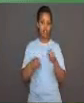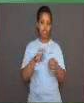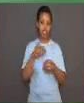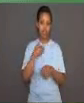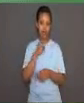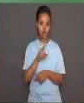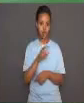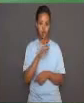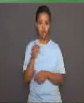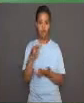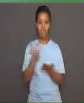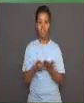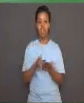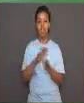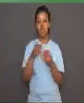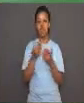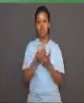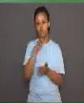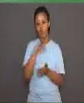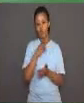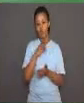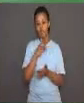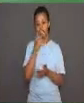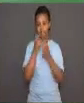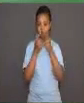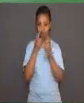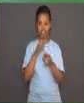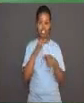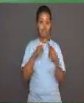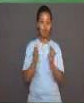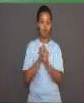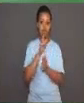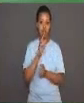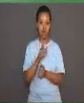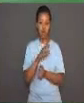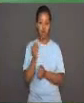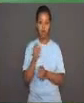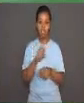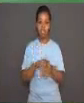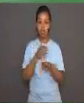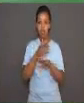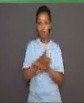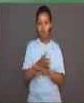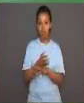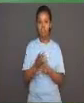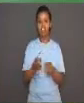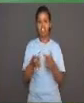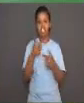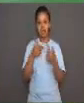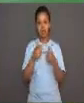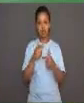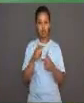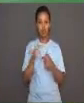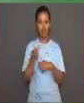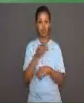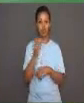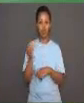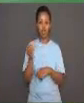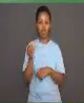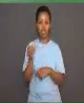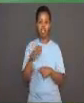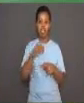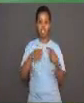are a product of human adaptation. They evolved over time as a result of